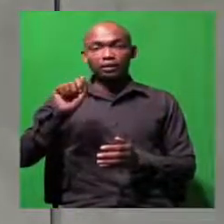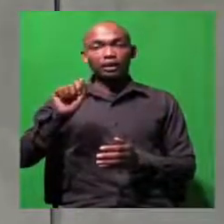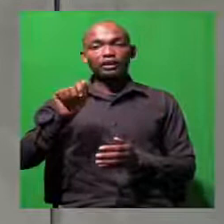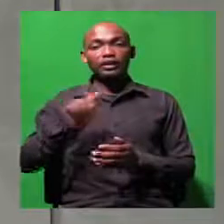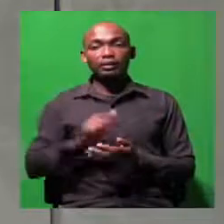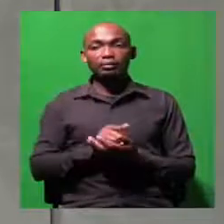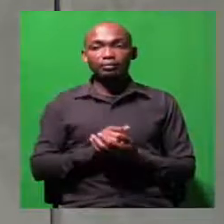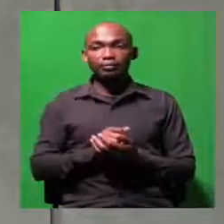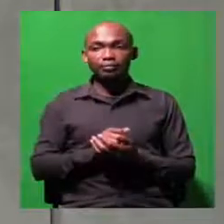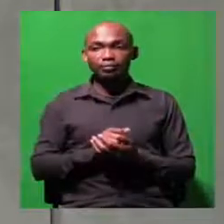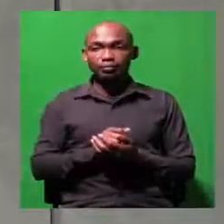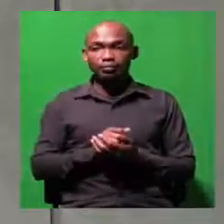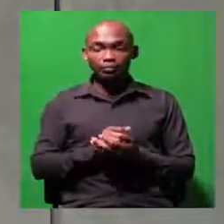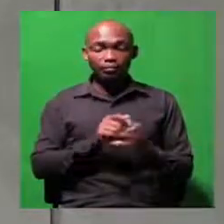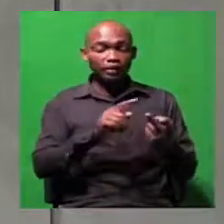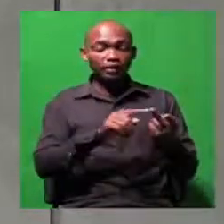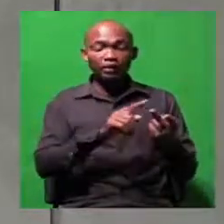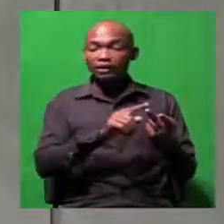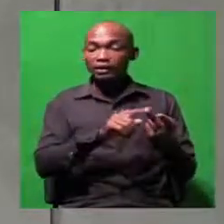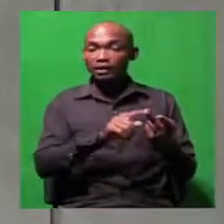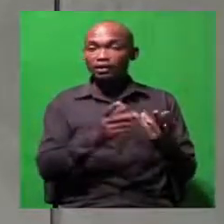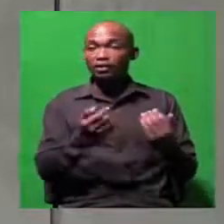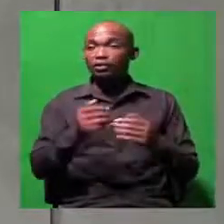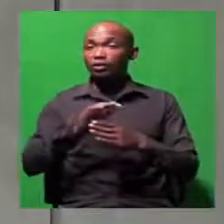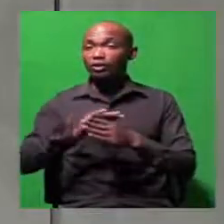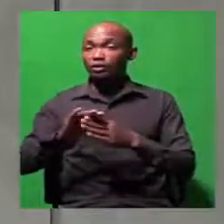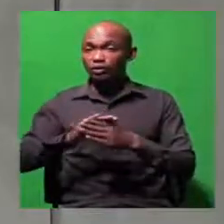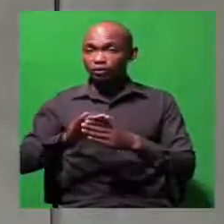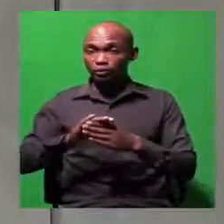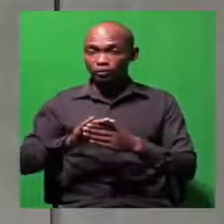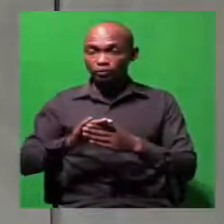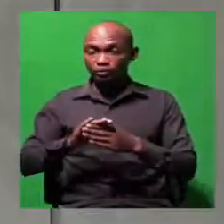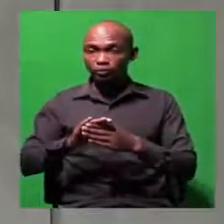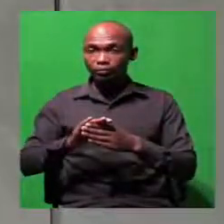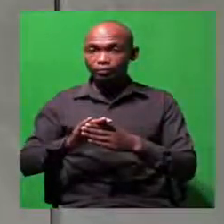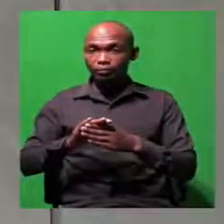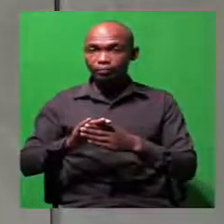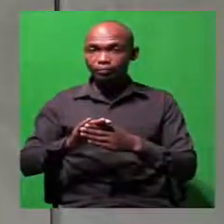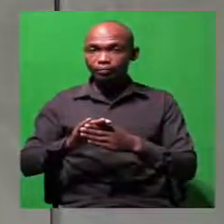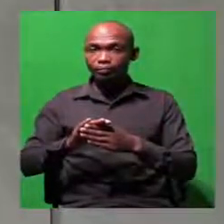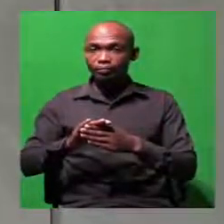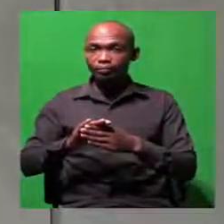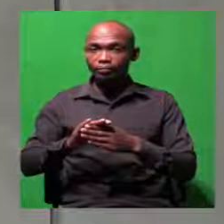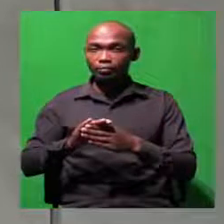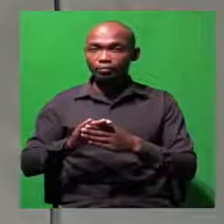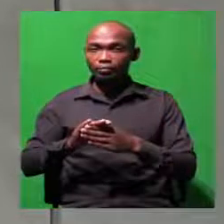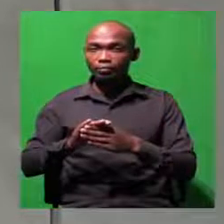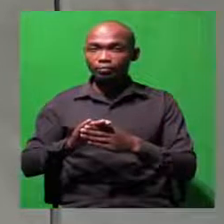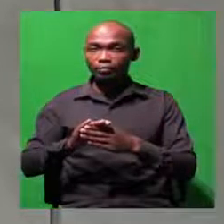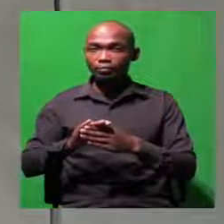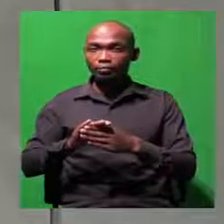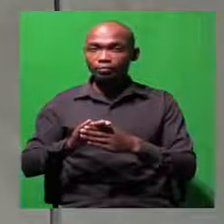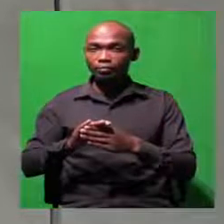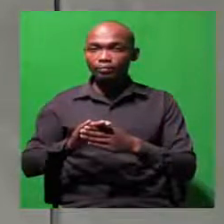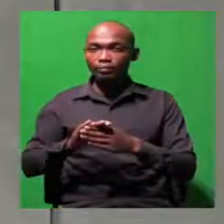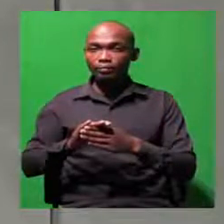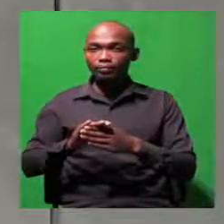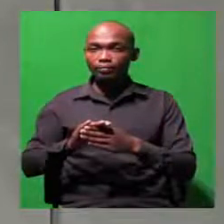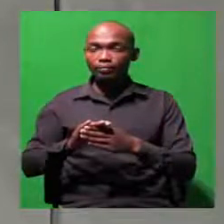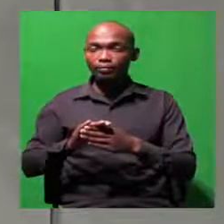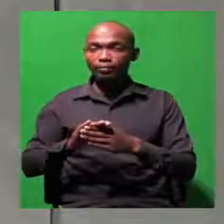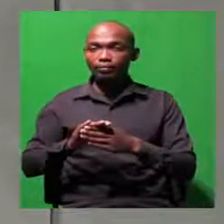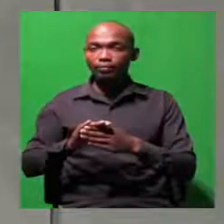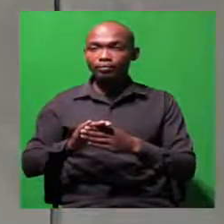And the second one, we can use